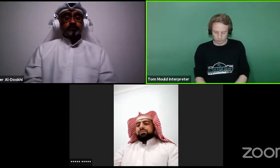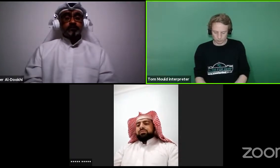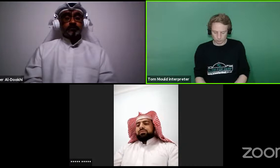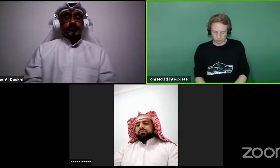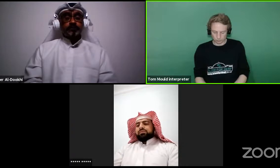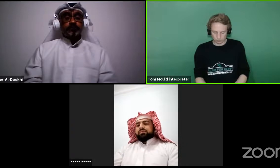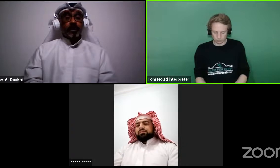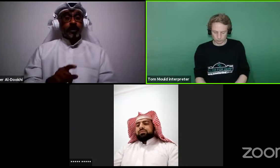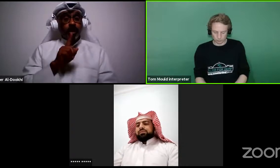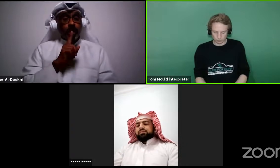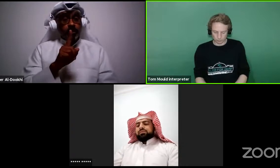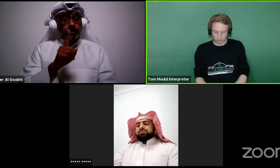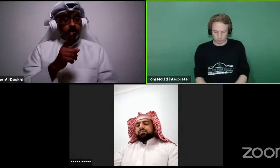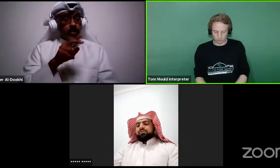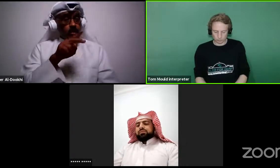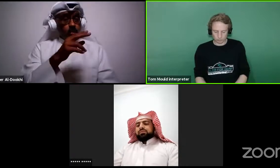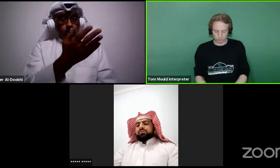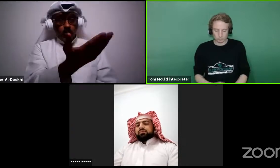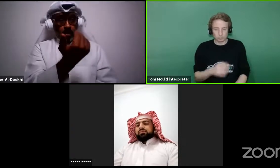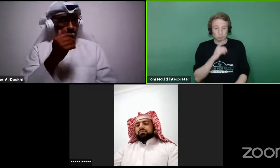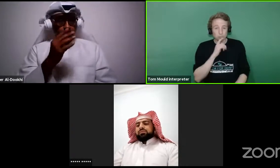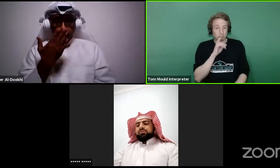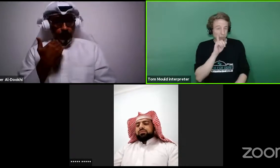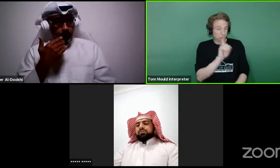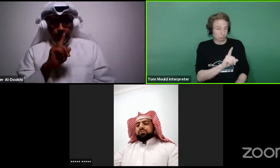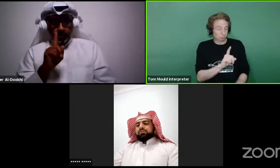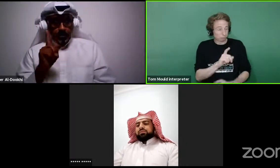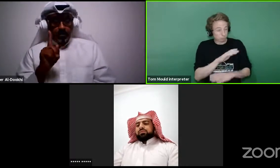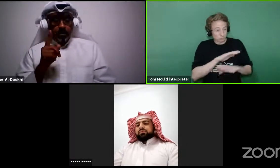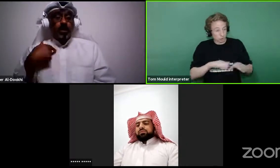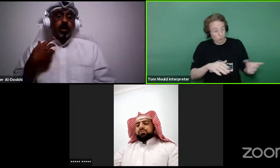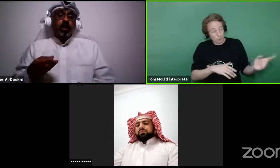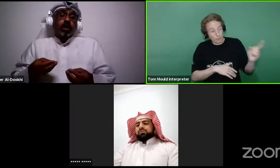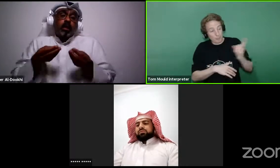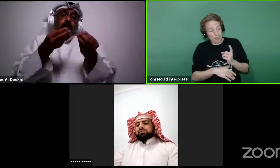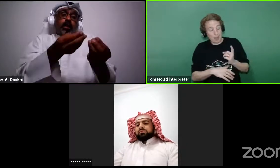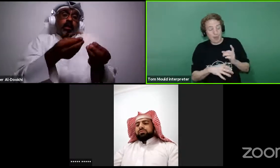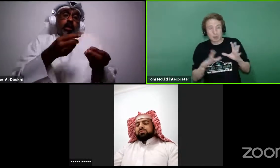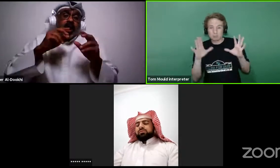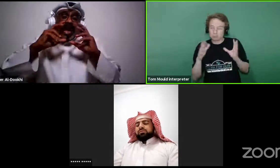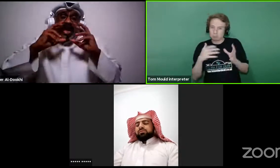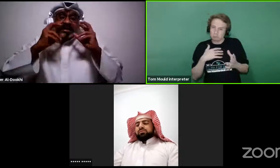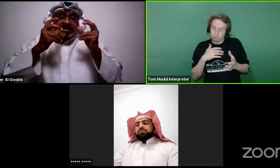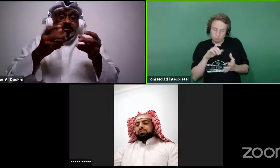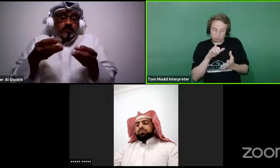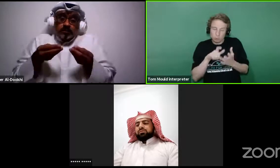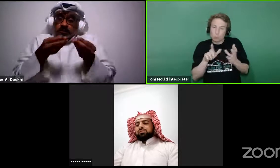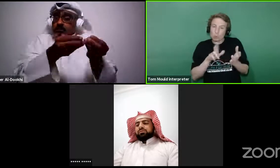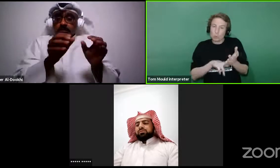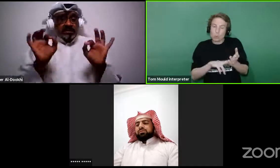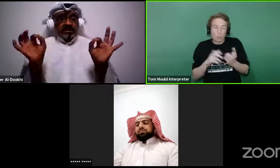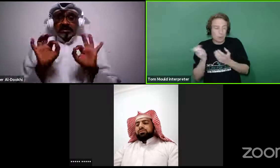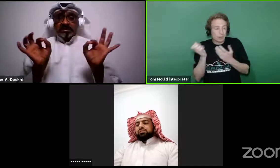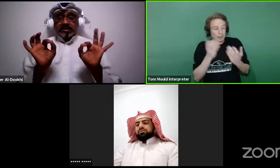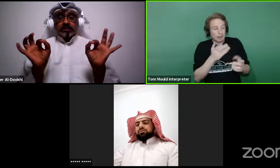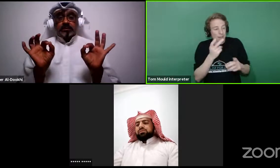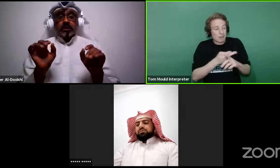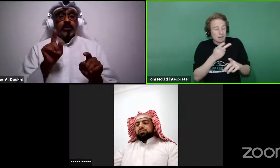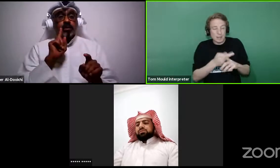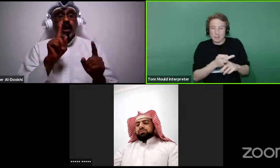But if you do not bring him to me, there shall be no measure of corn for you with me, nor shall you come near